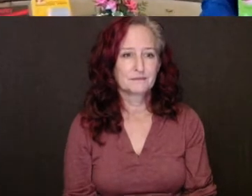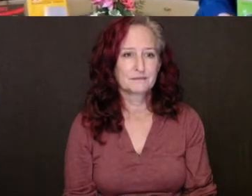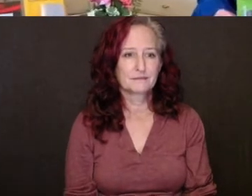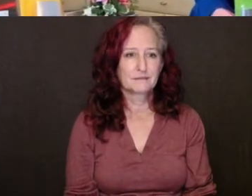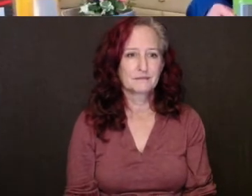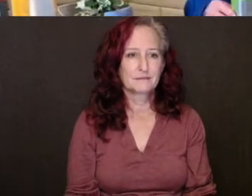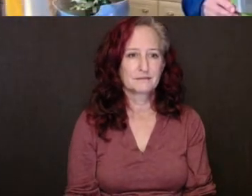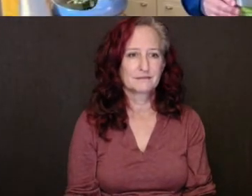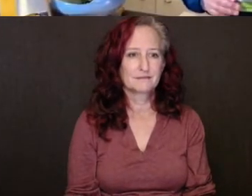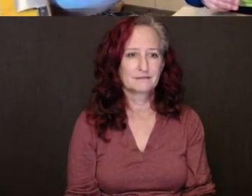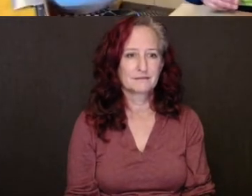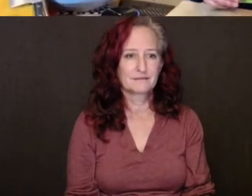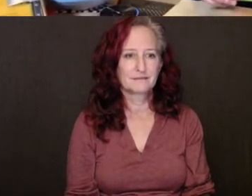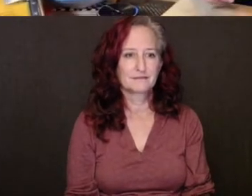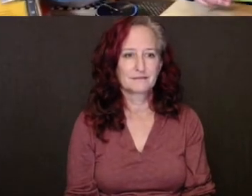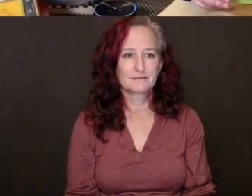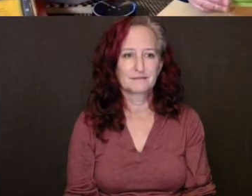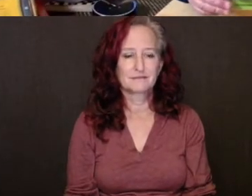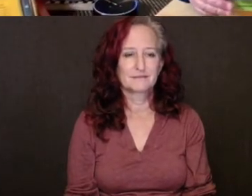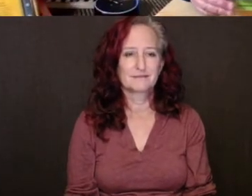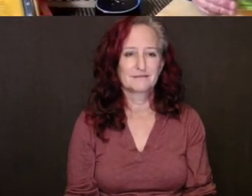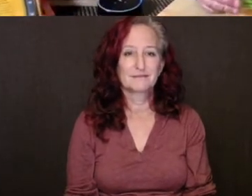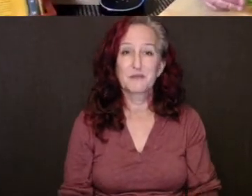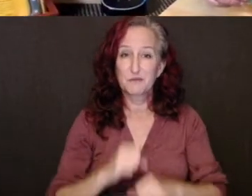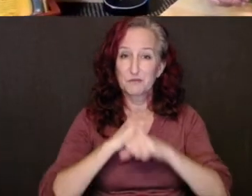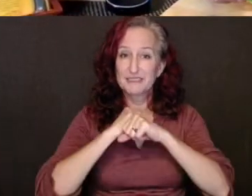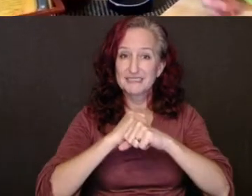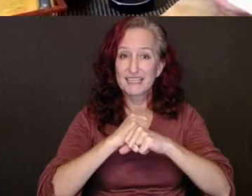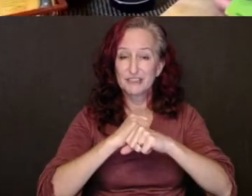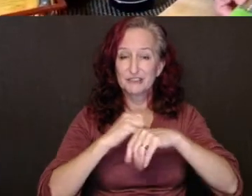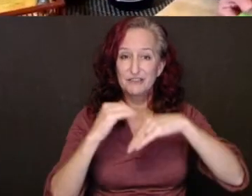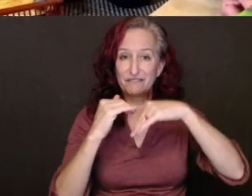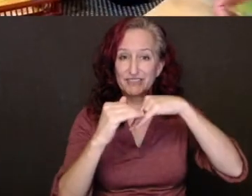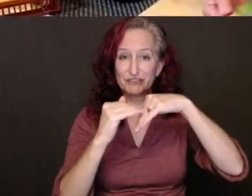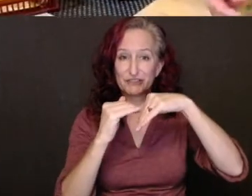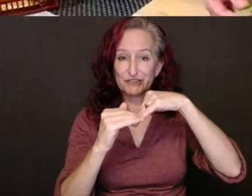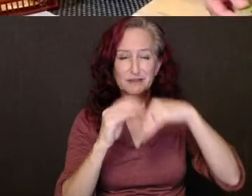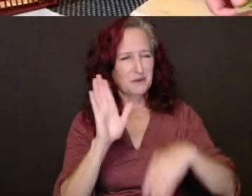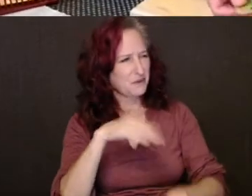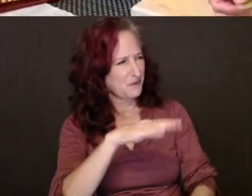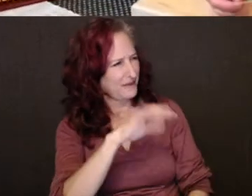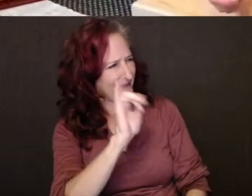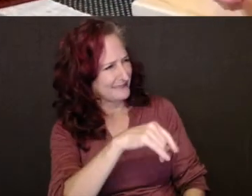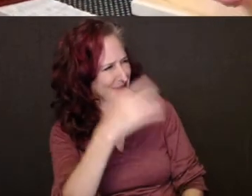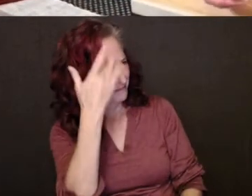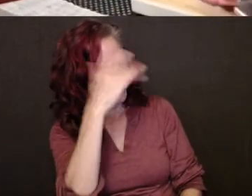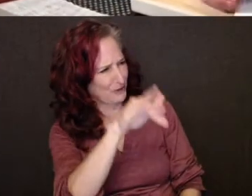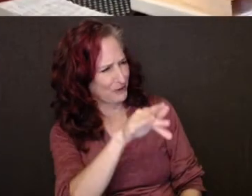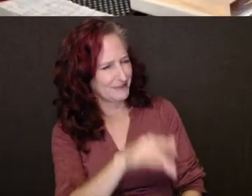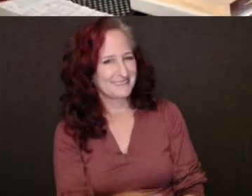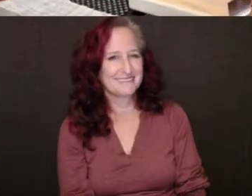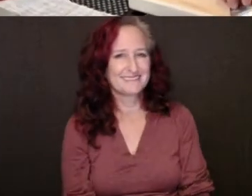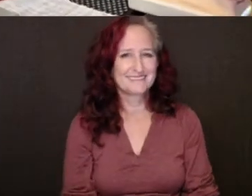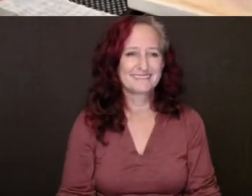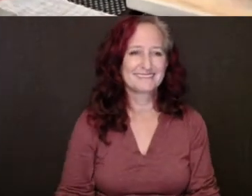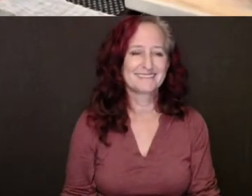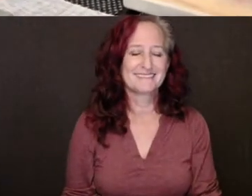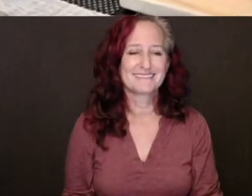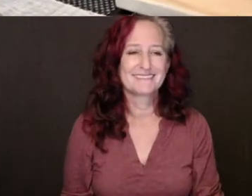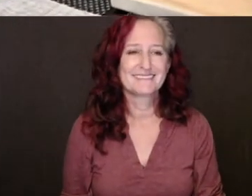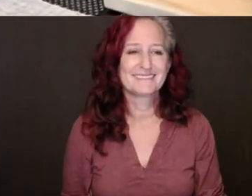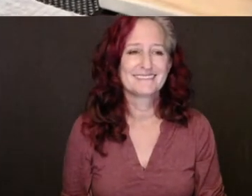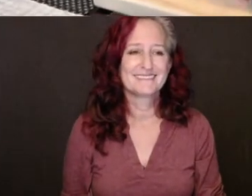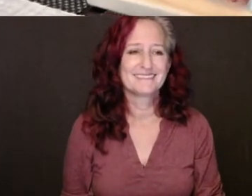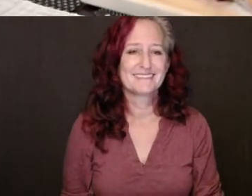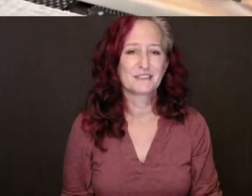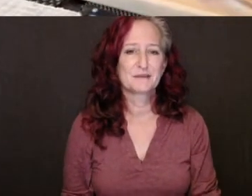this wonderful finger guard right here. And when you use the finger guard, let me show you how easy it is. You put